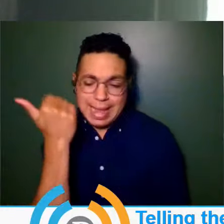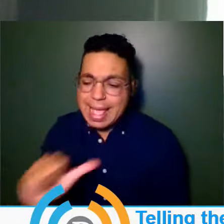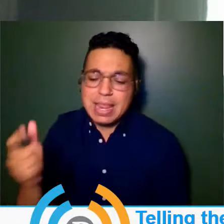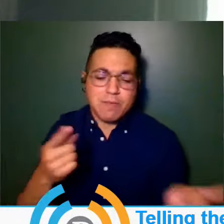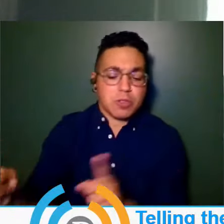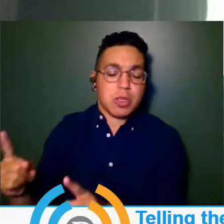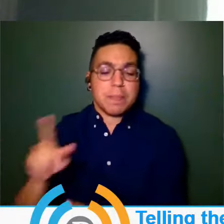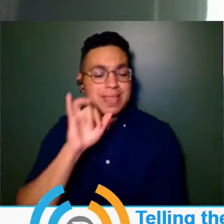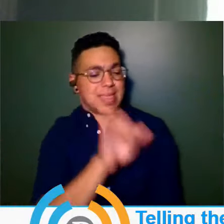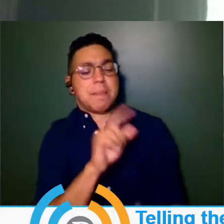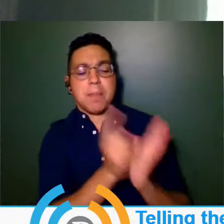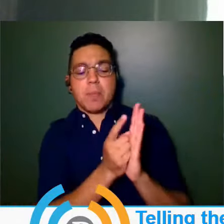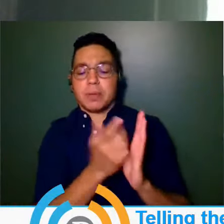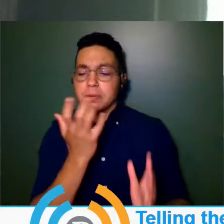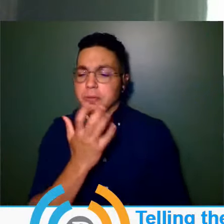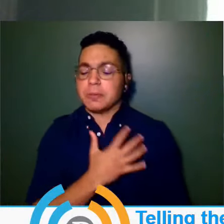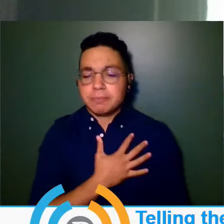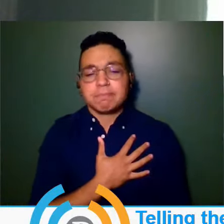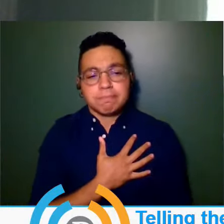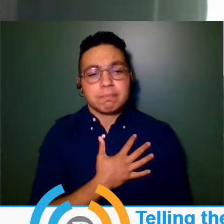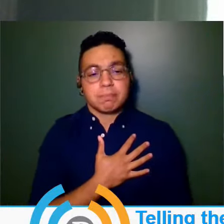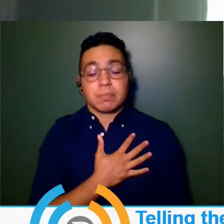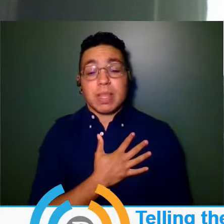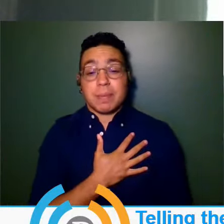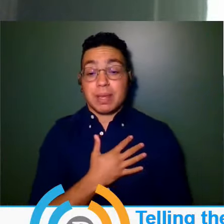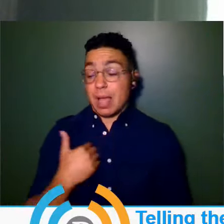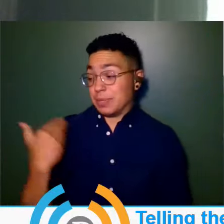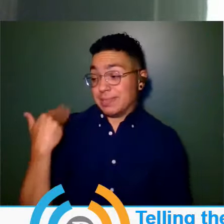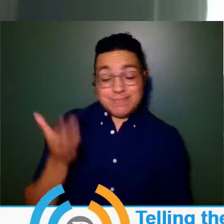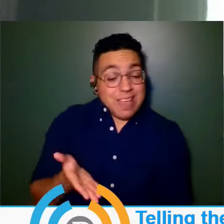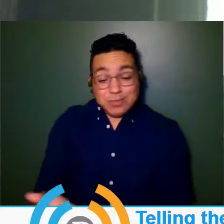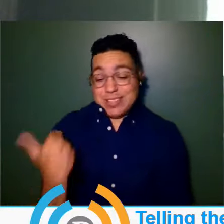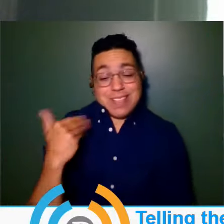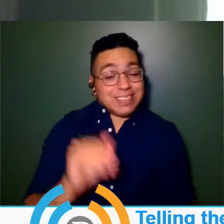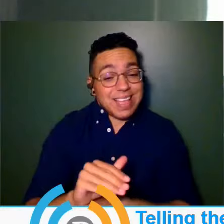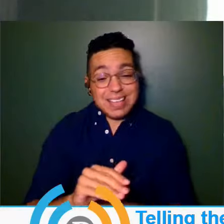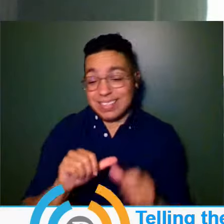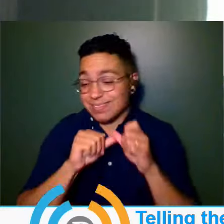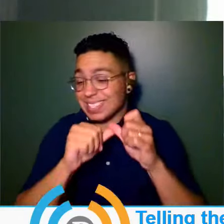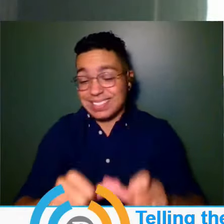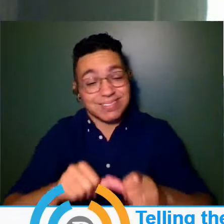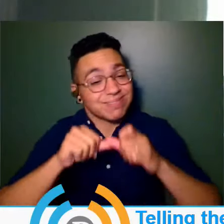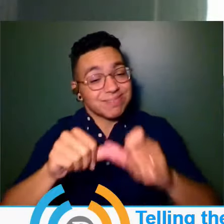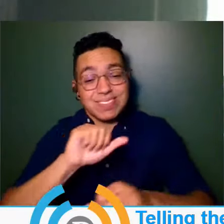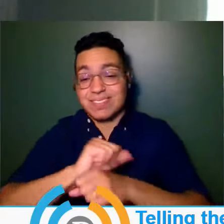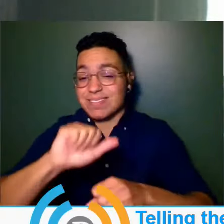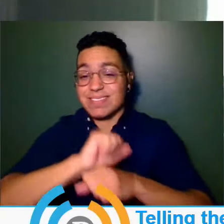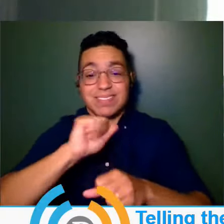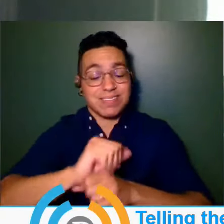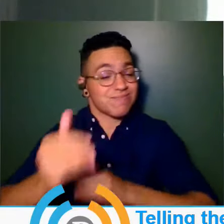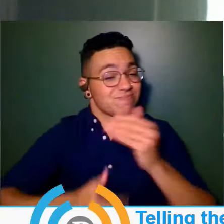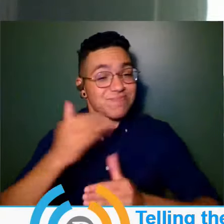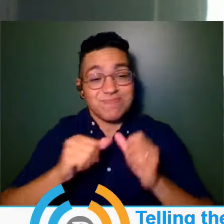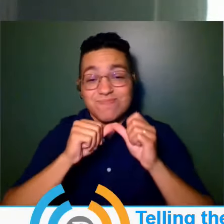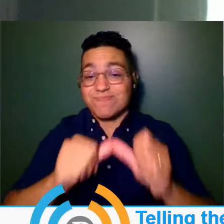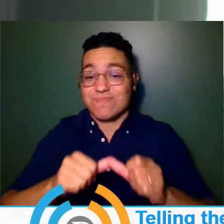and it continues. I covered the protest last night, so the work goes on.